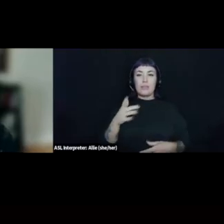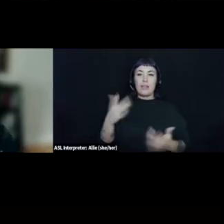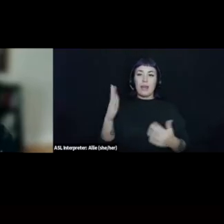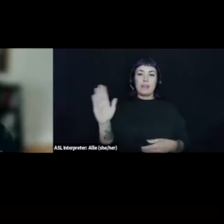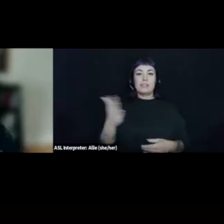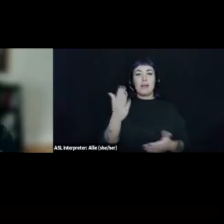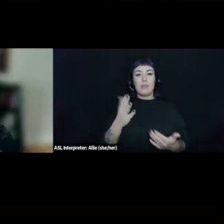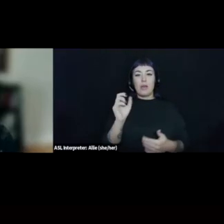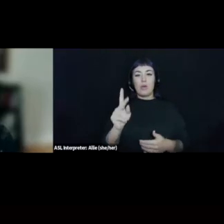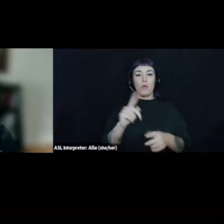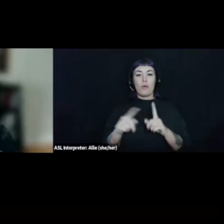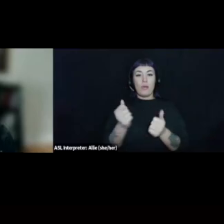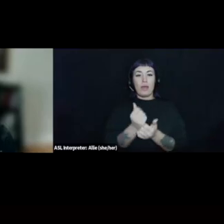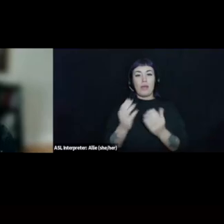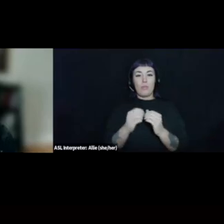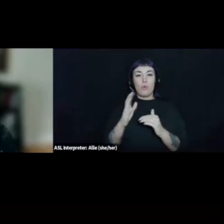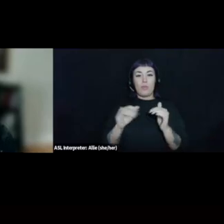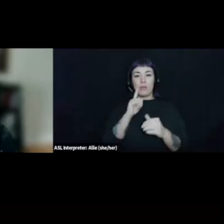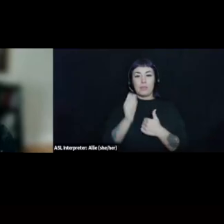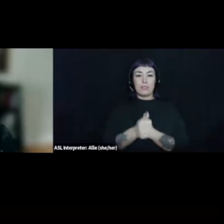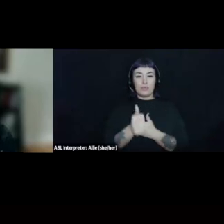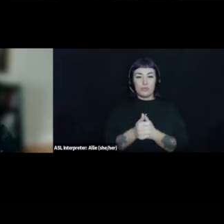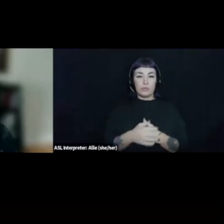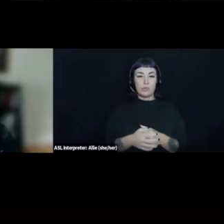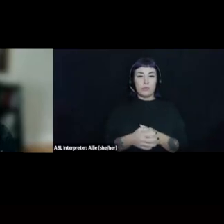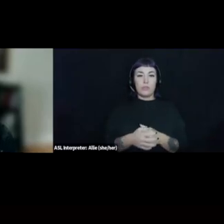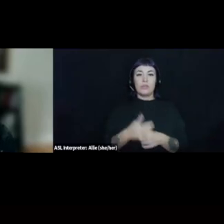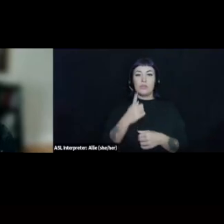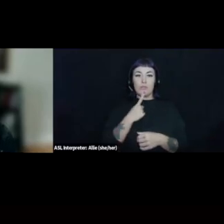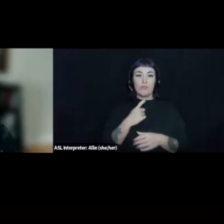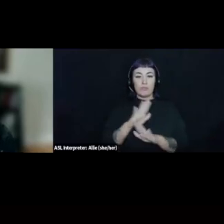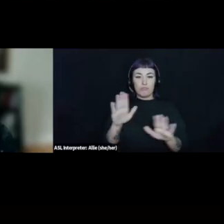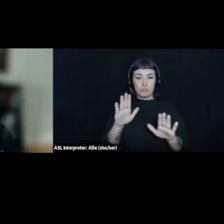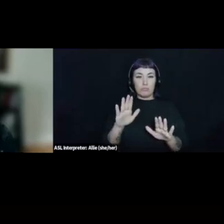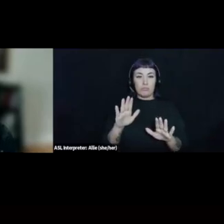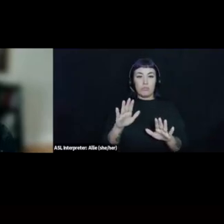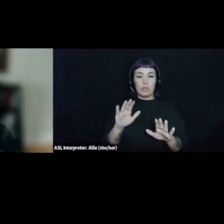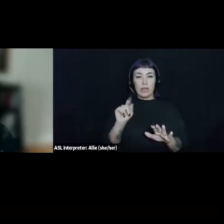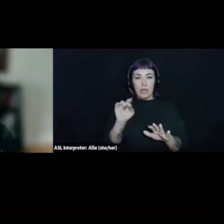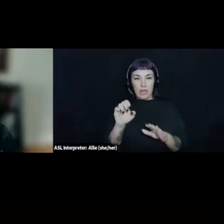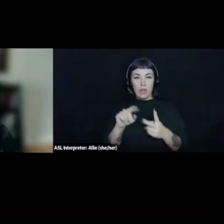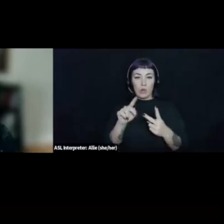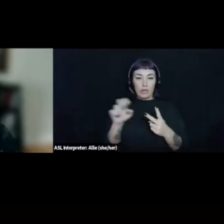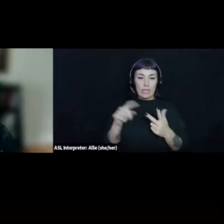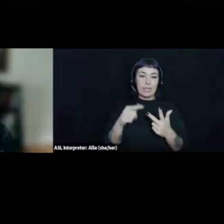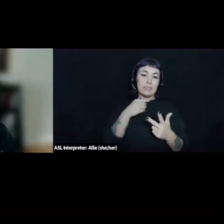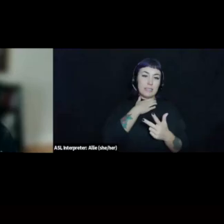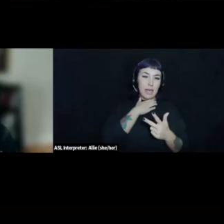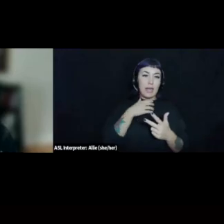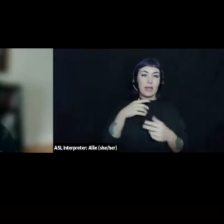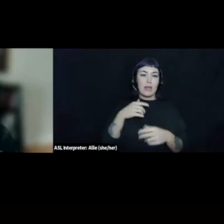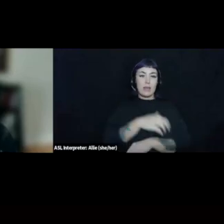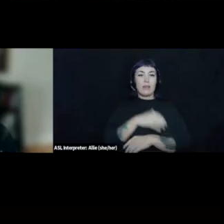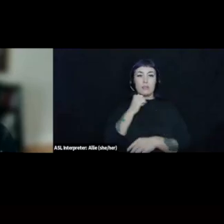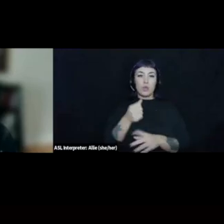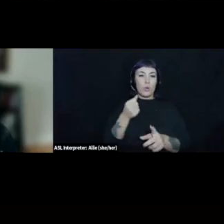is okay, but anything more than that is dangerous. The red areas, which are the ankles, knees, neck, and elbows, just don't